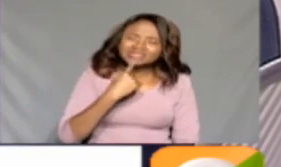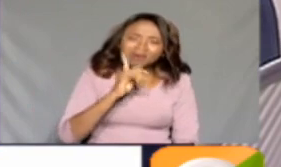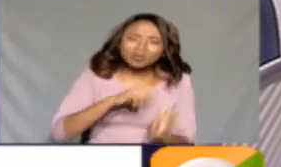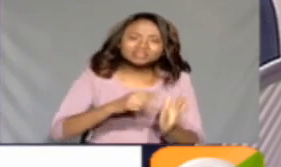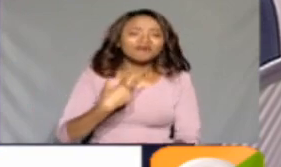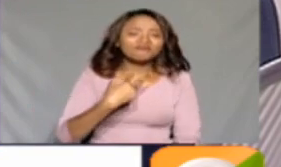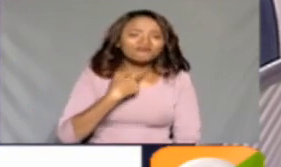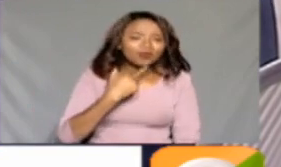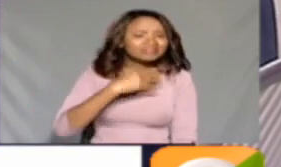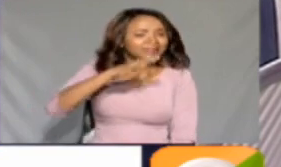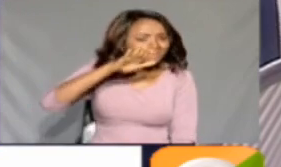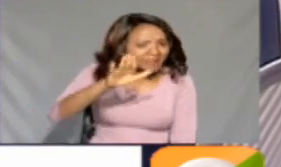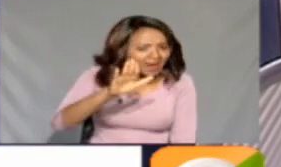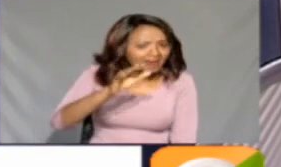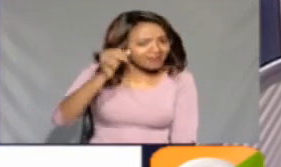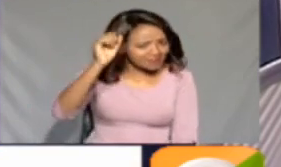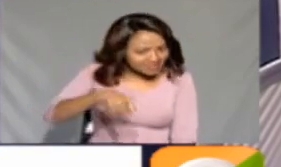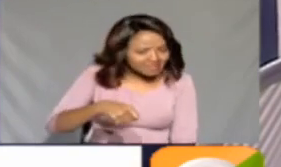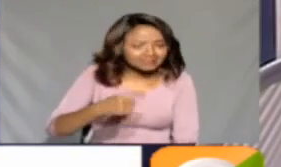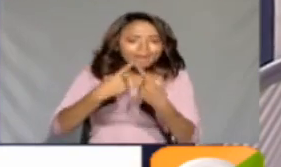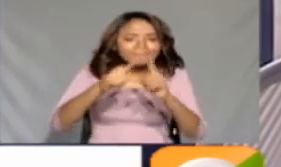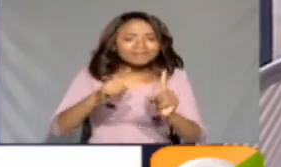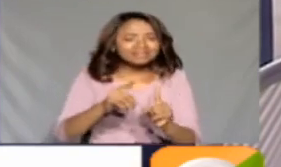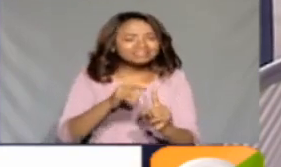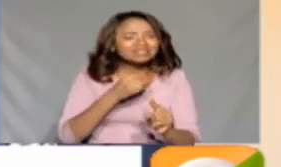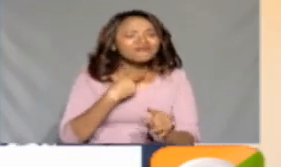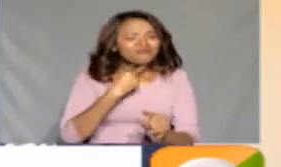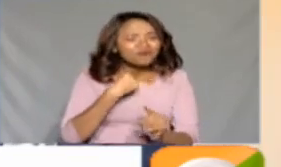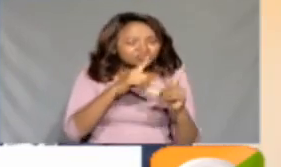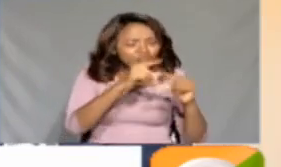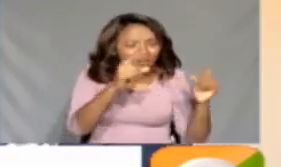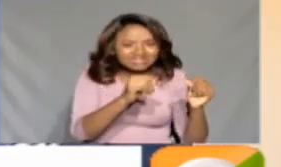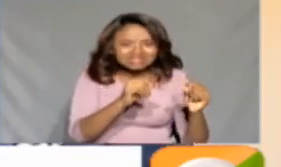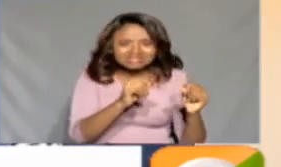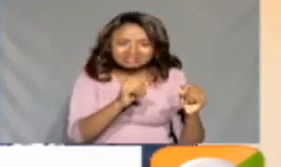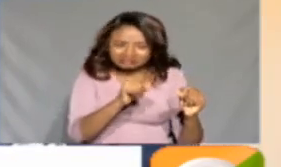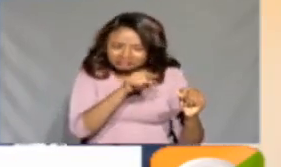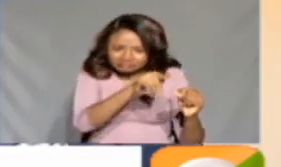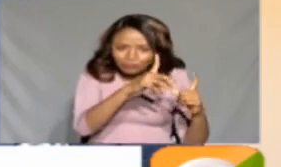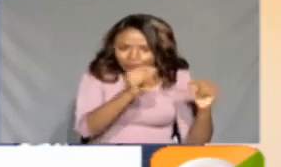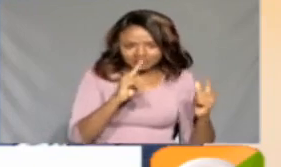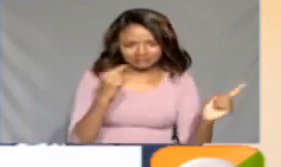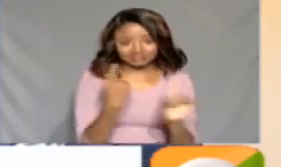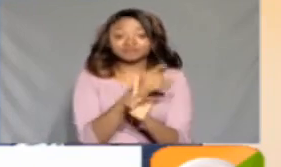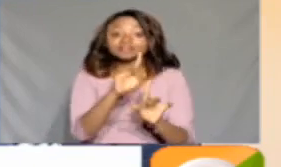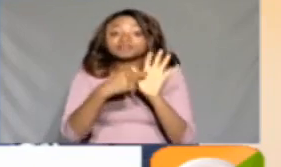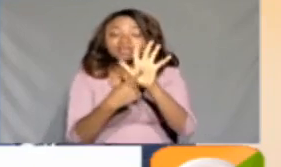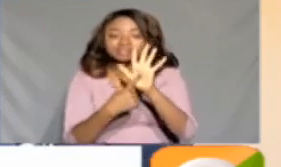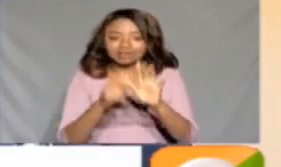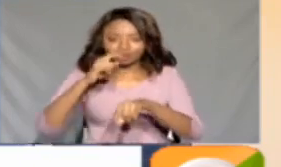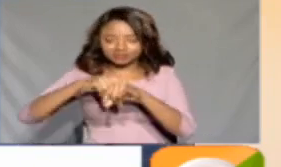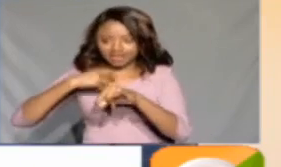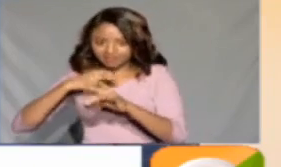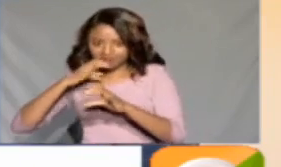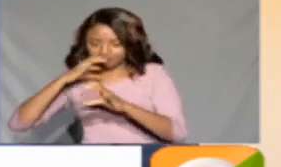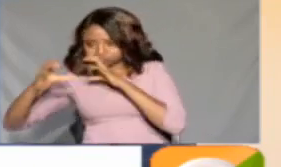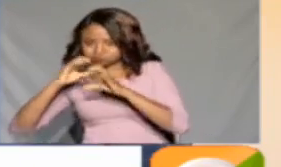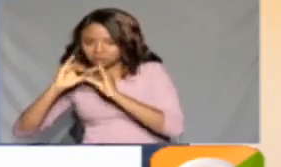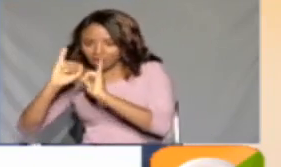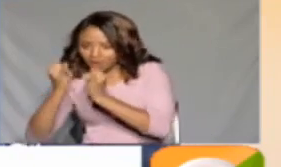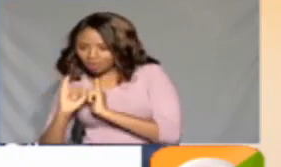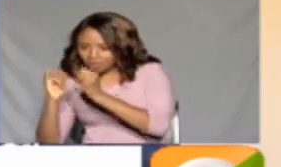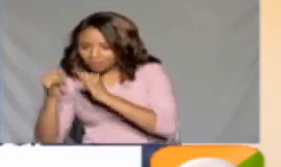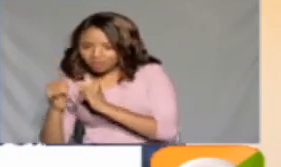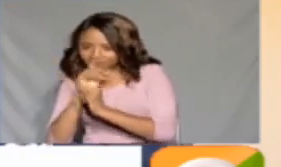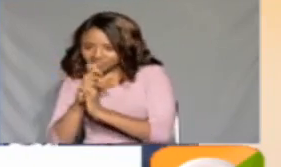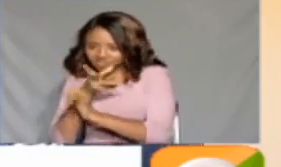were saying. You see, if you take a conversation and edit it out of context, it